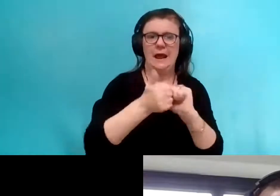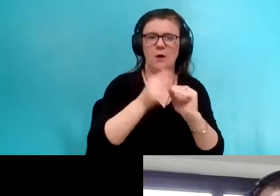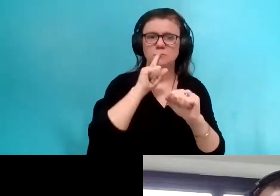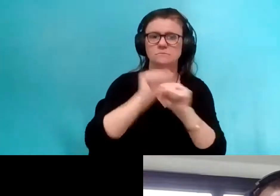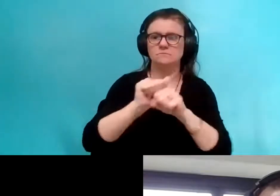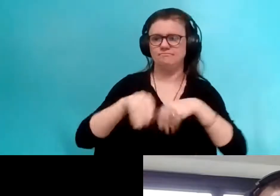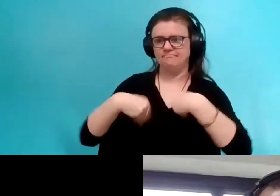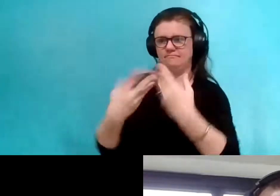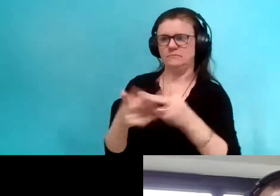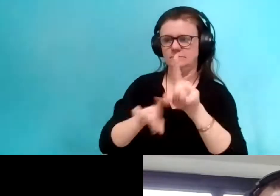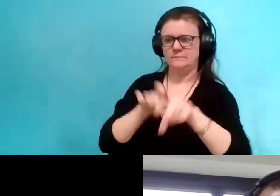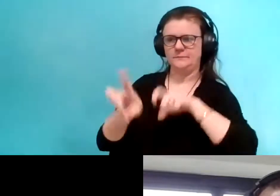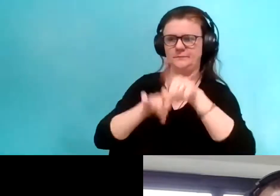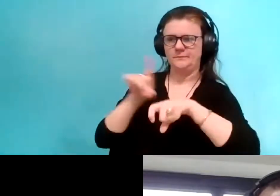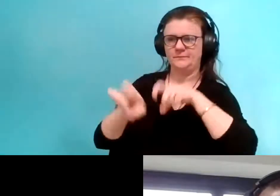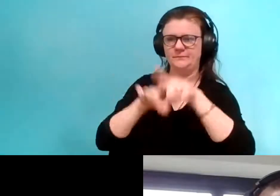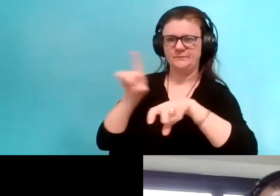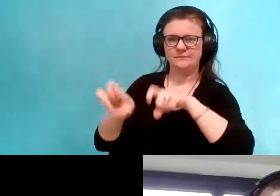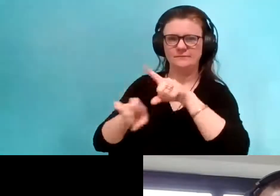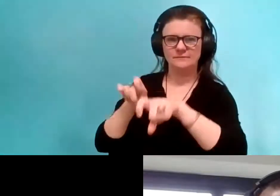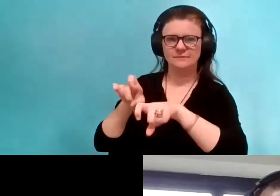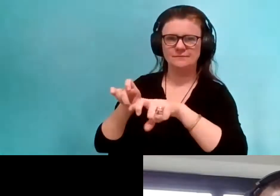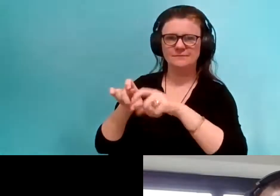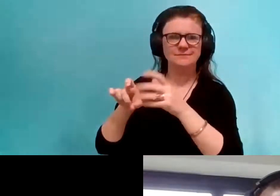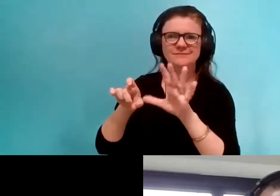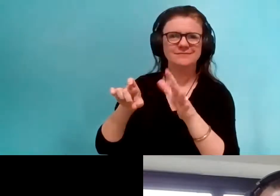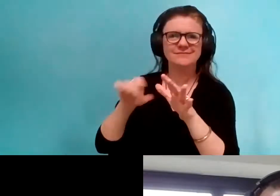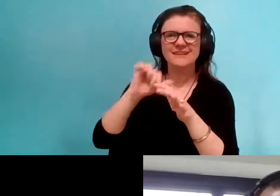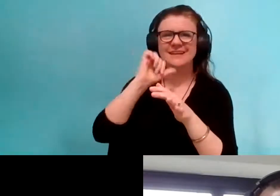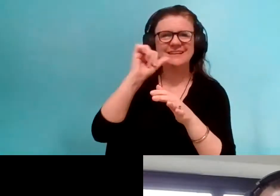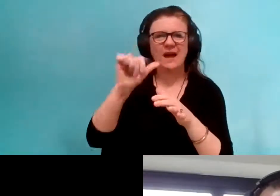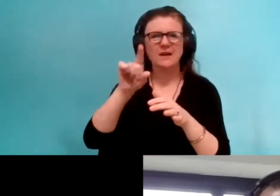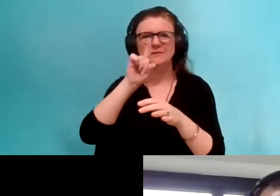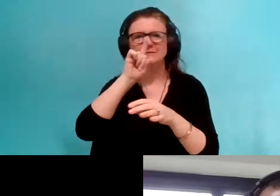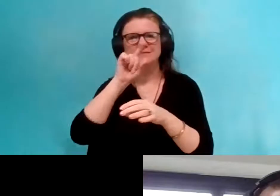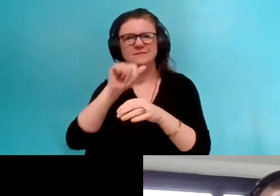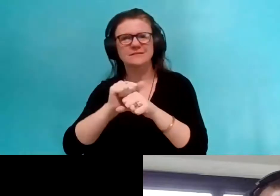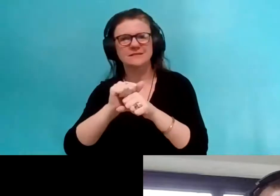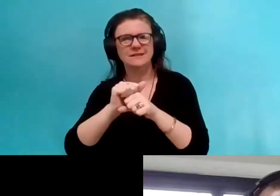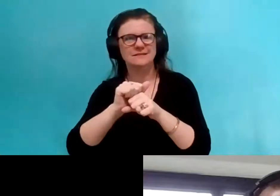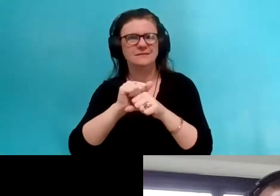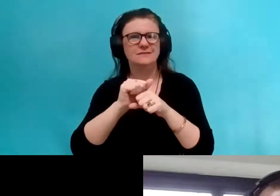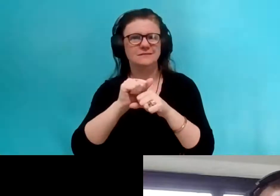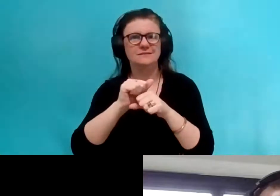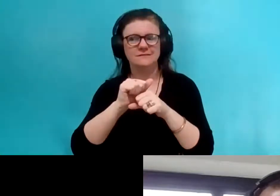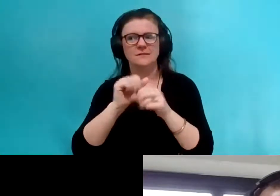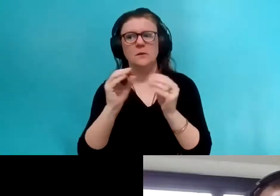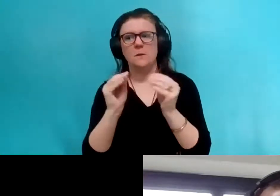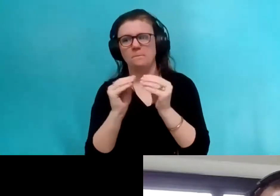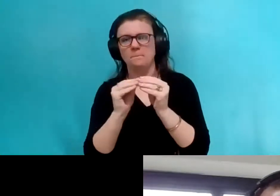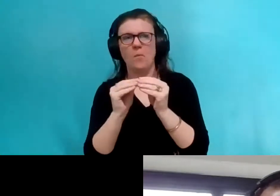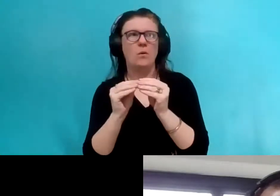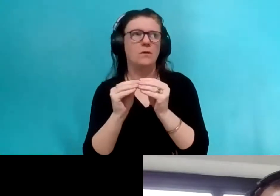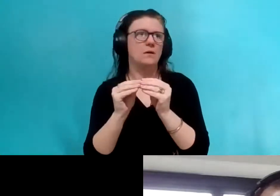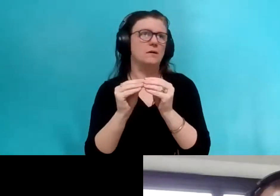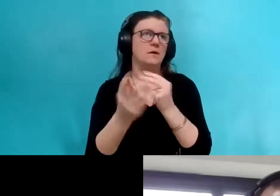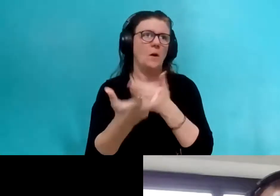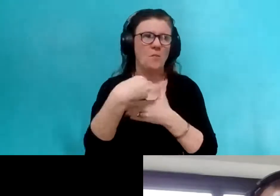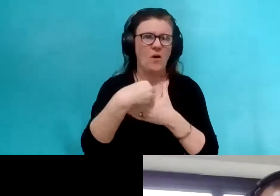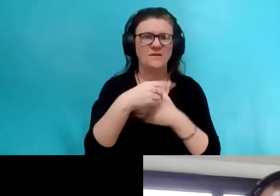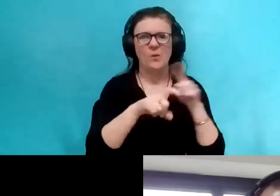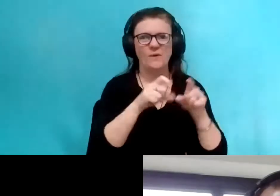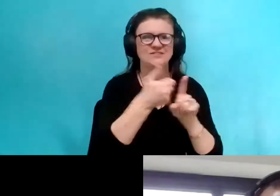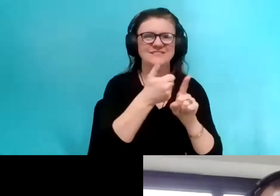questionnaire, rather than into the physical investment, like making it part of the questionnaire